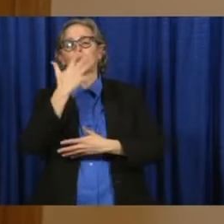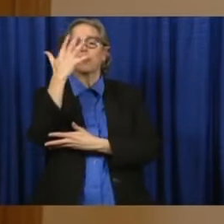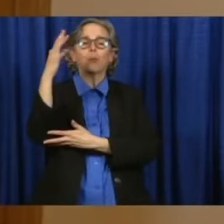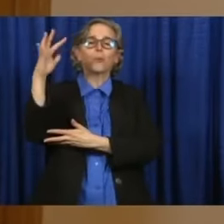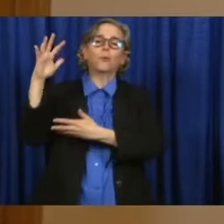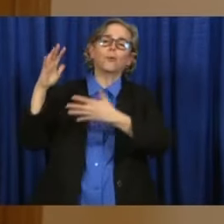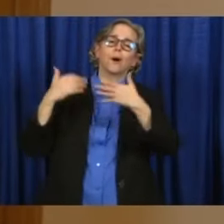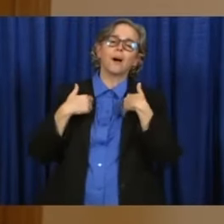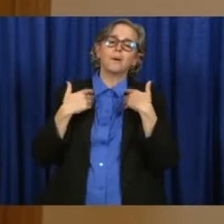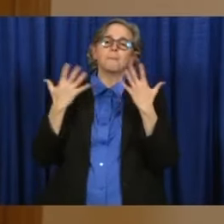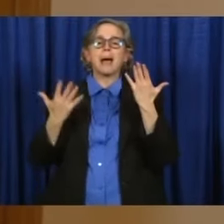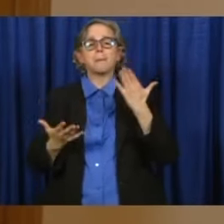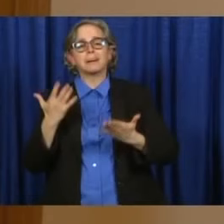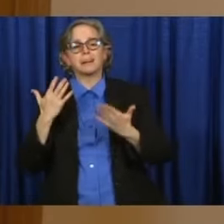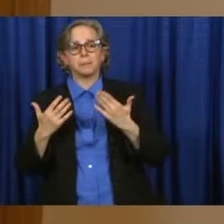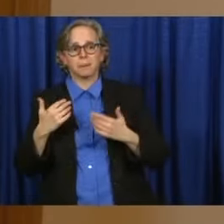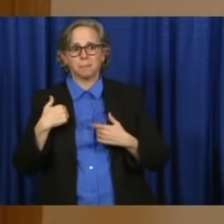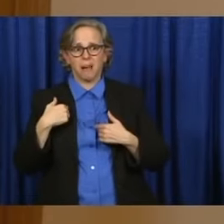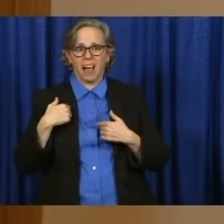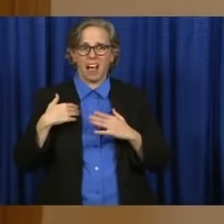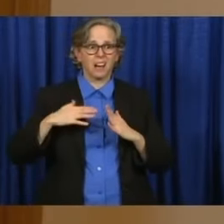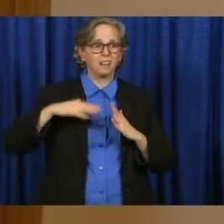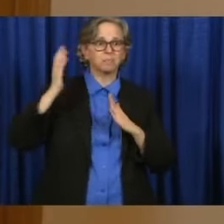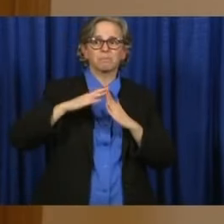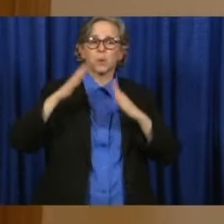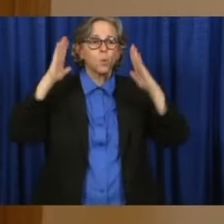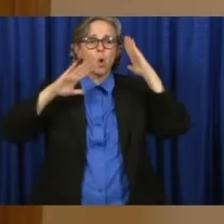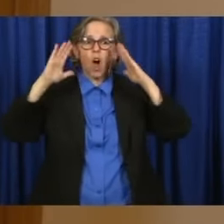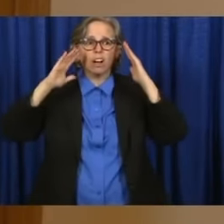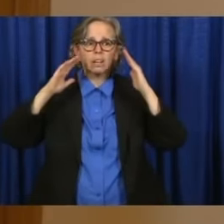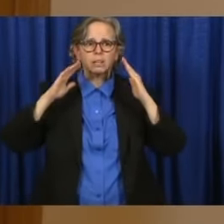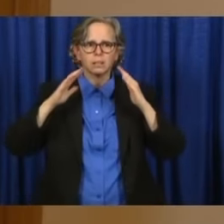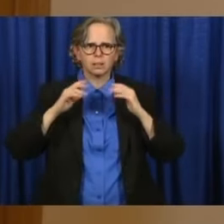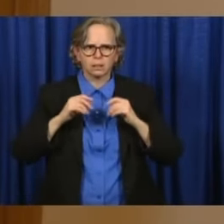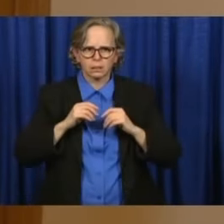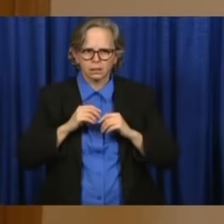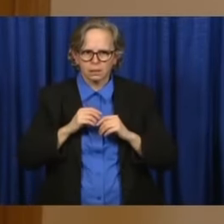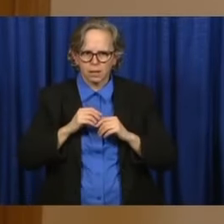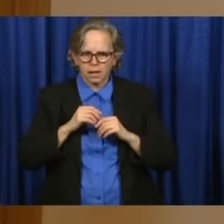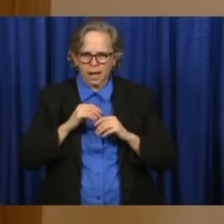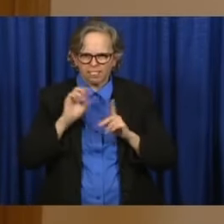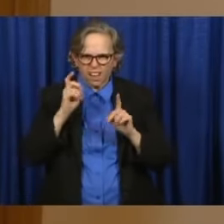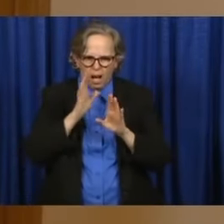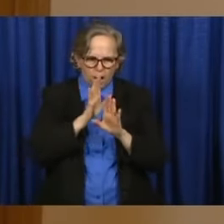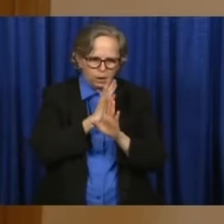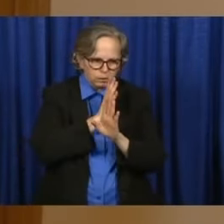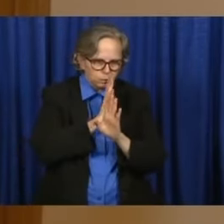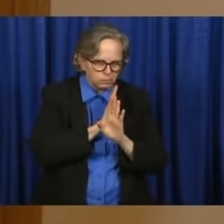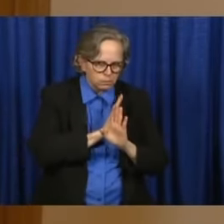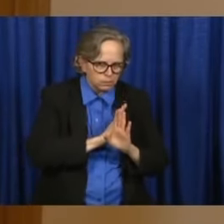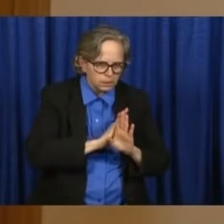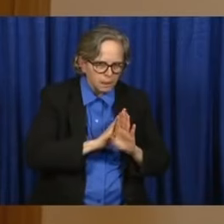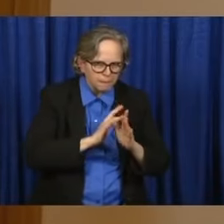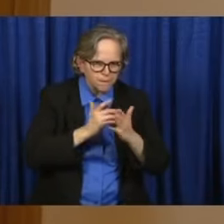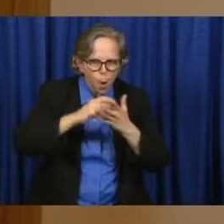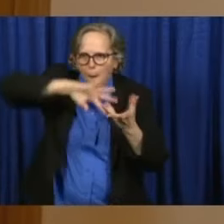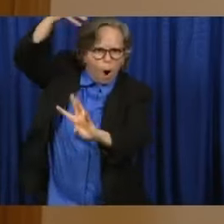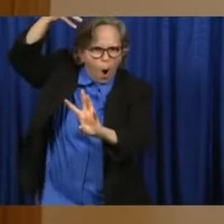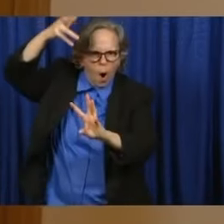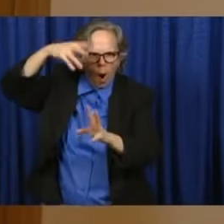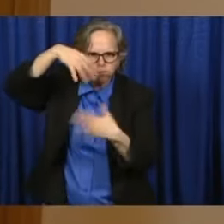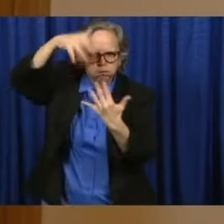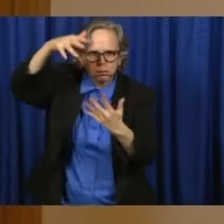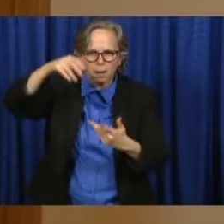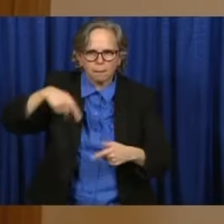worry is that in the quiet before the storm, we forget how important every one of our choices is,